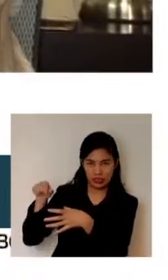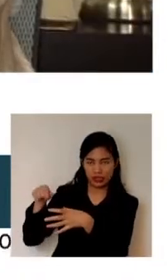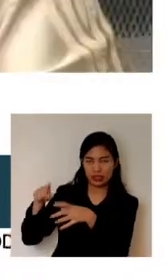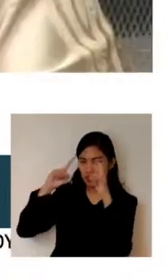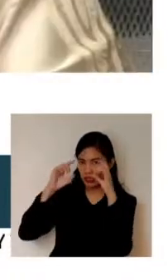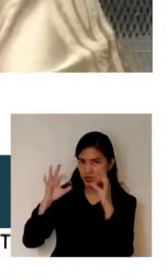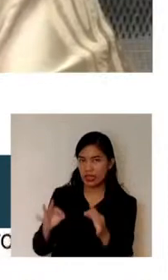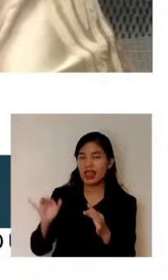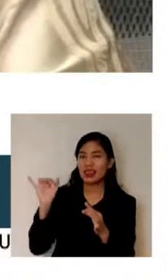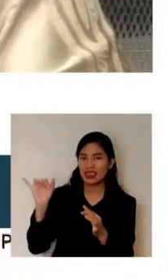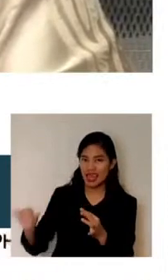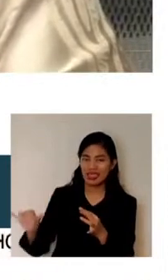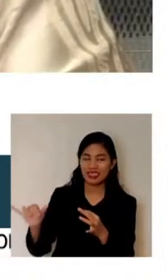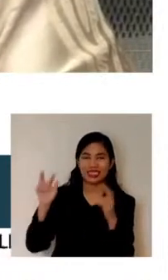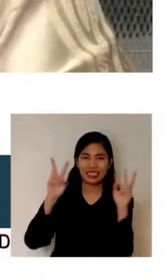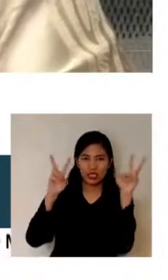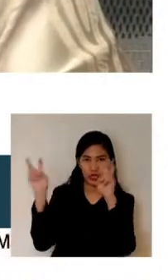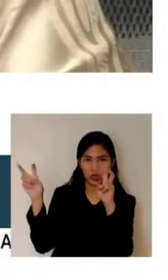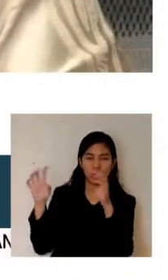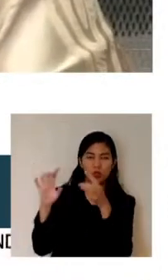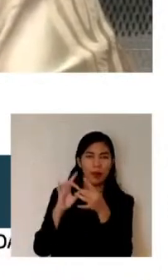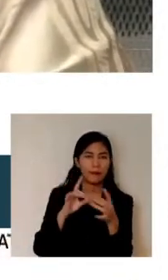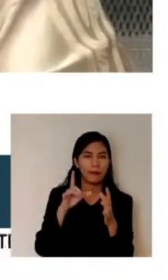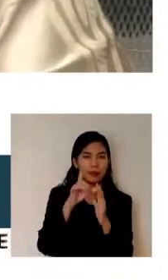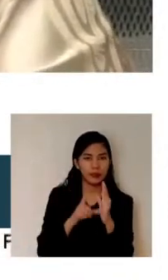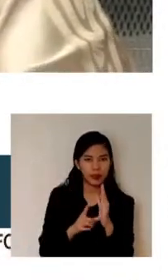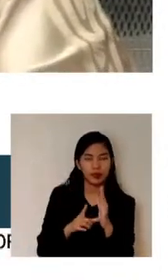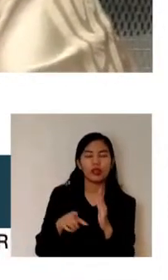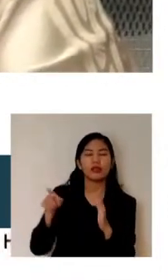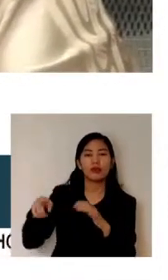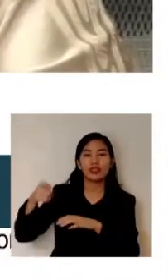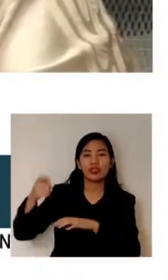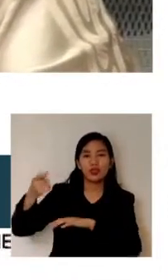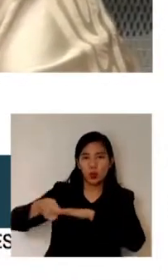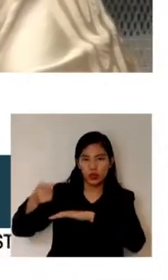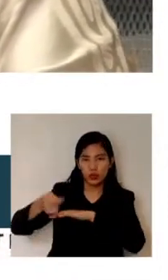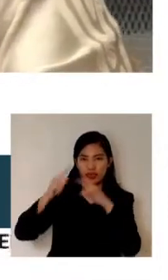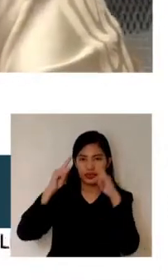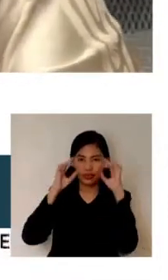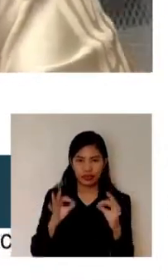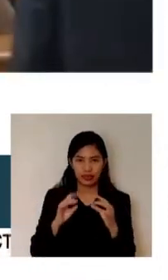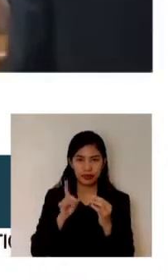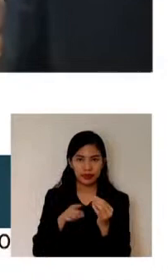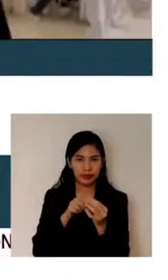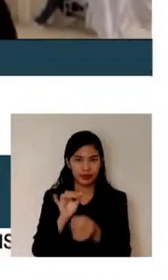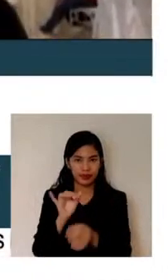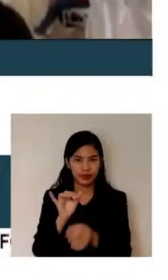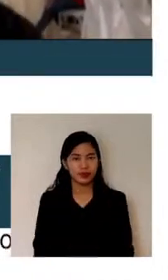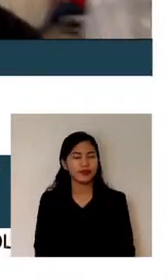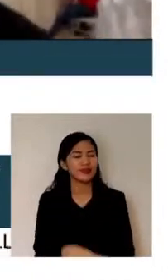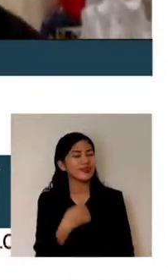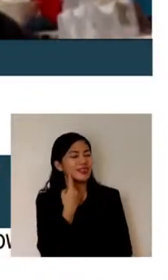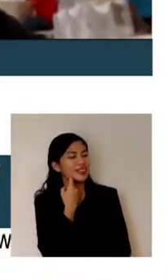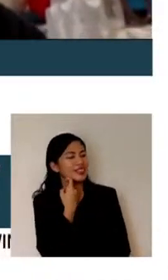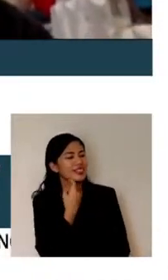the particular agency or court to decide on that. You said a while ago